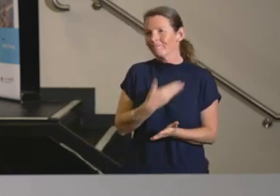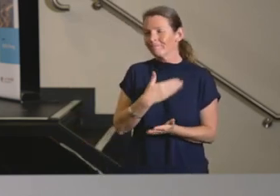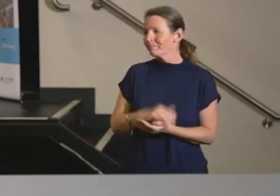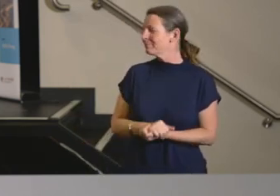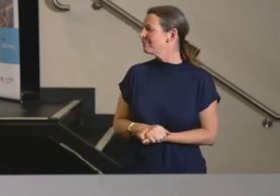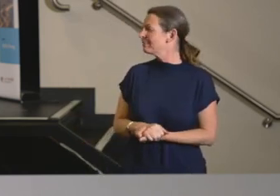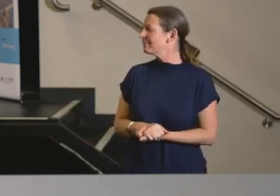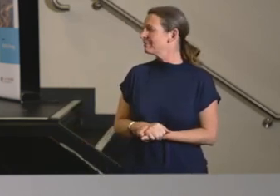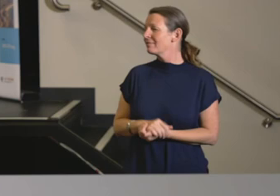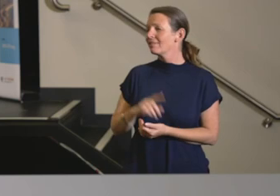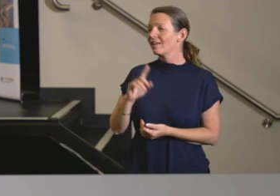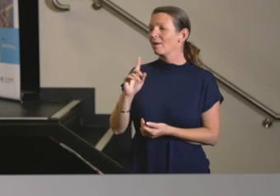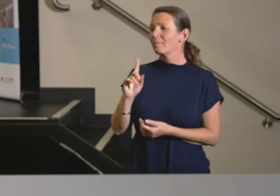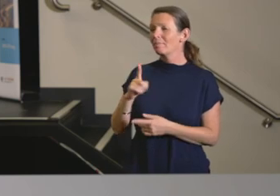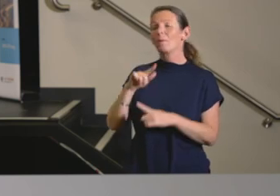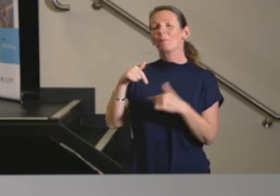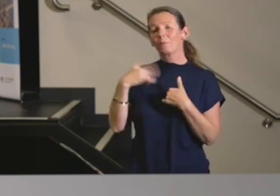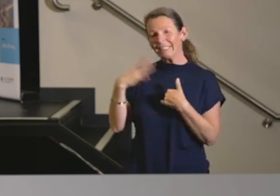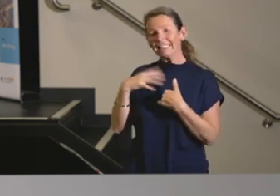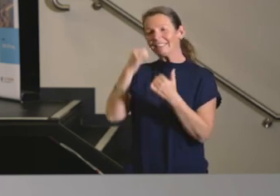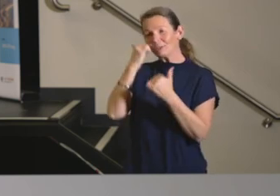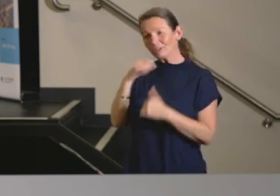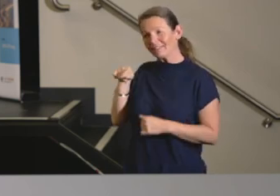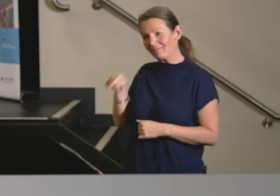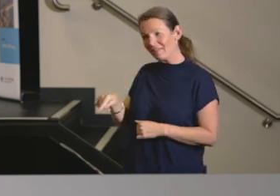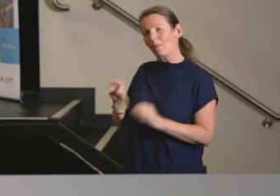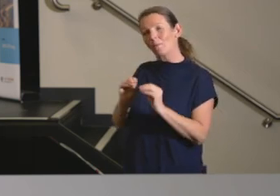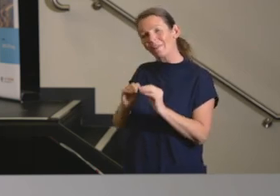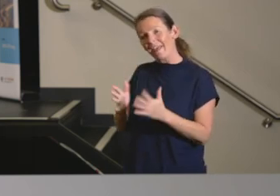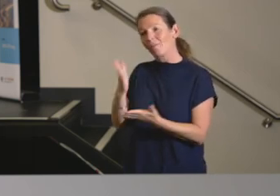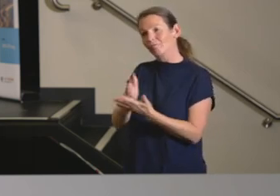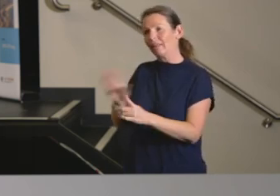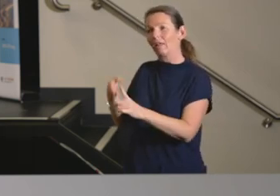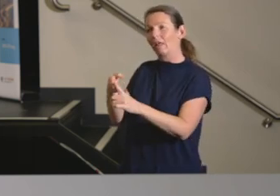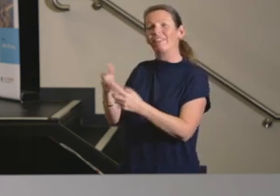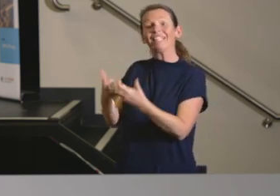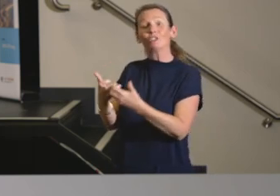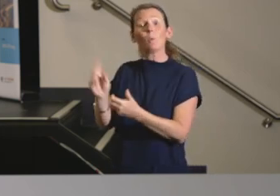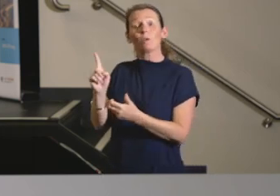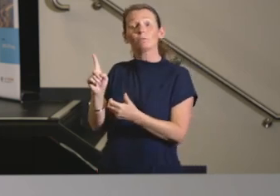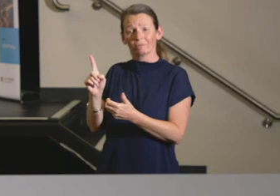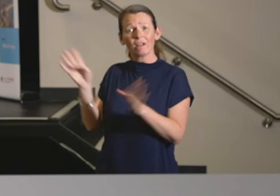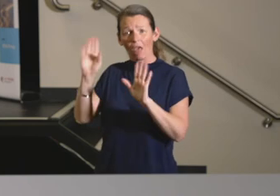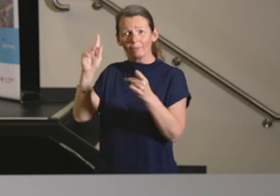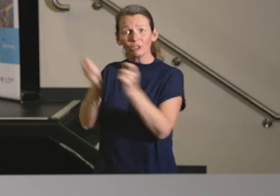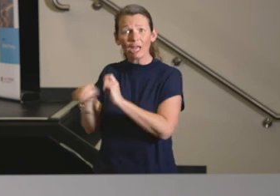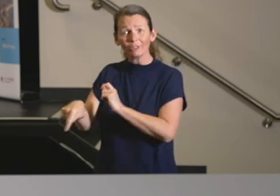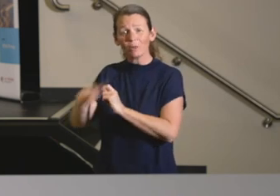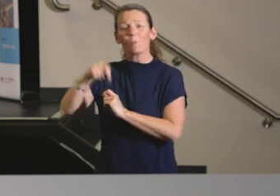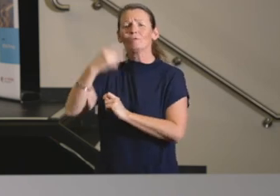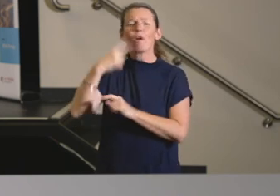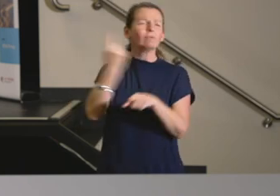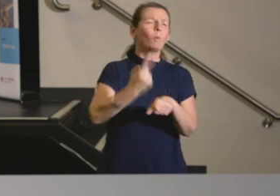It gives them an opportunity to justify that without actually addressing the actual issue, which is climate change. And so just a whole heap of noise is made